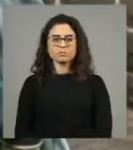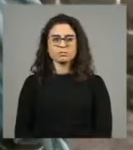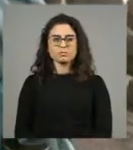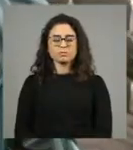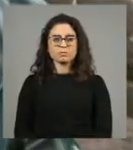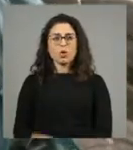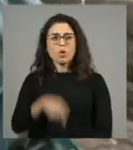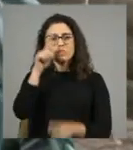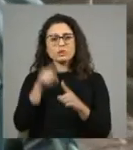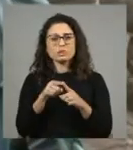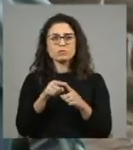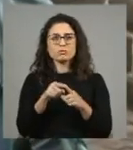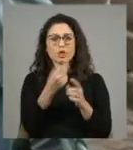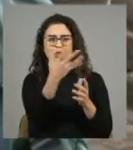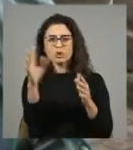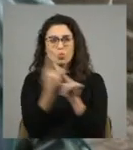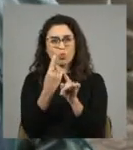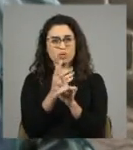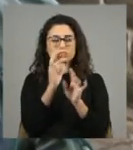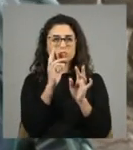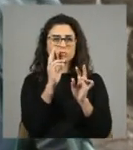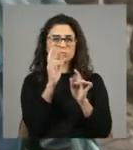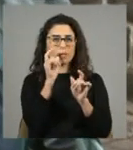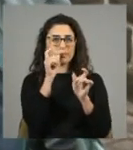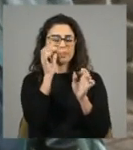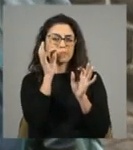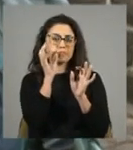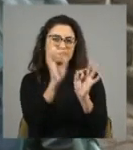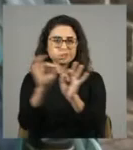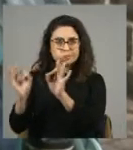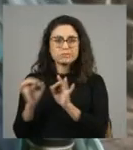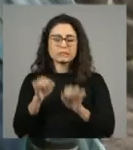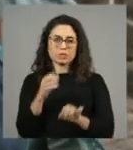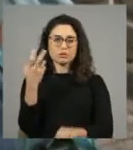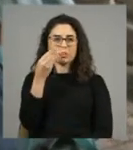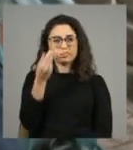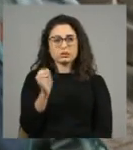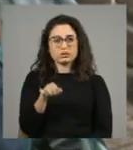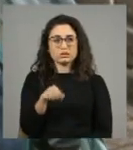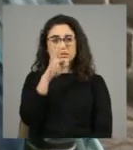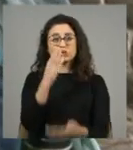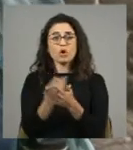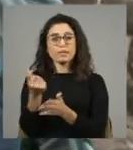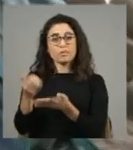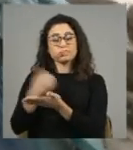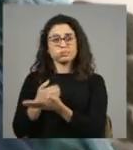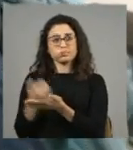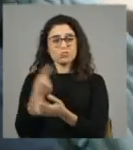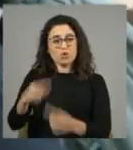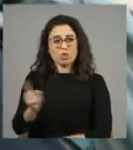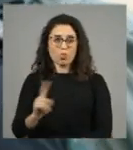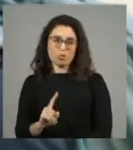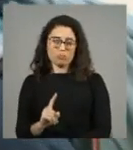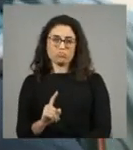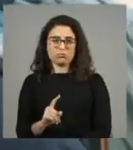to preserve the nature and the her culture. If they're just making money out of it, not so good. If they're using it to preserve